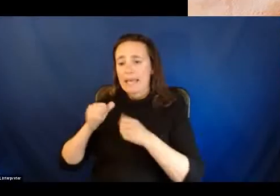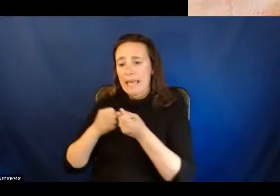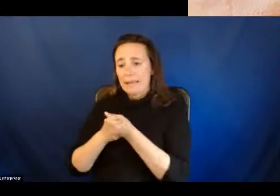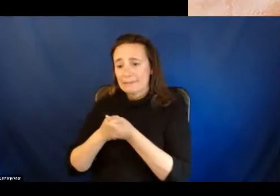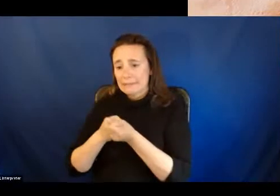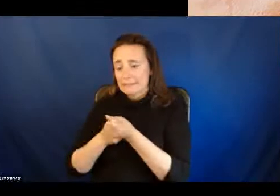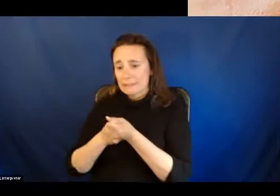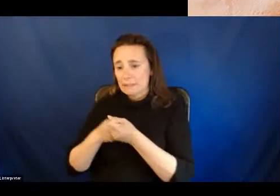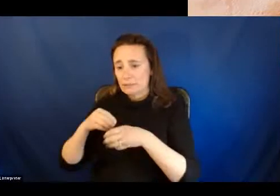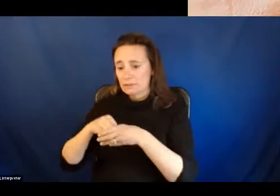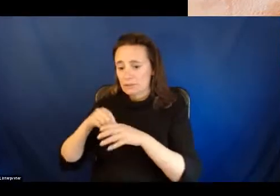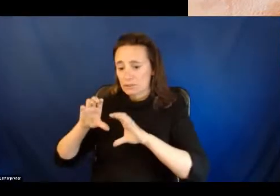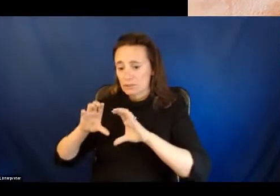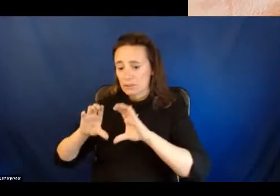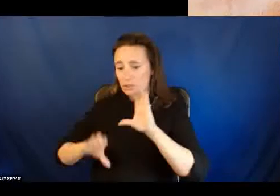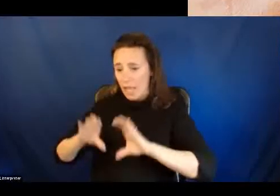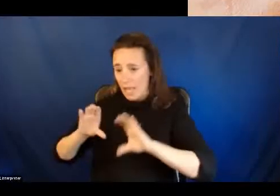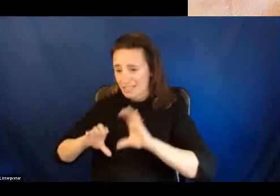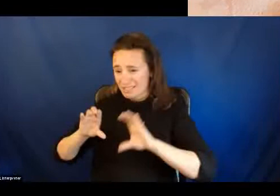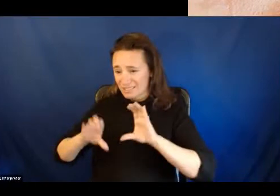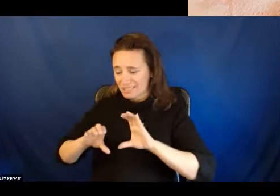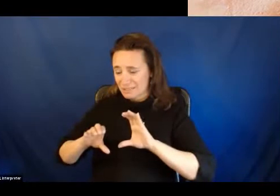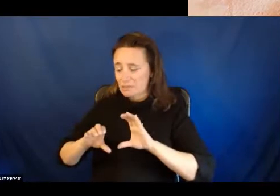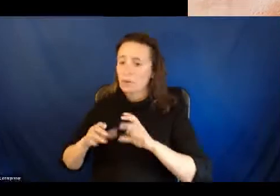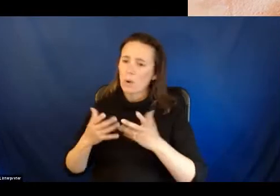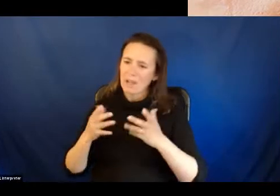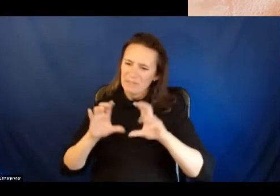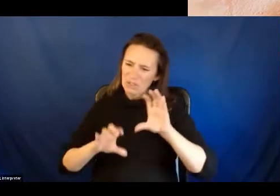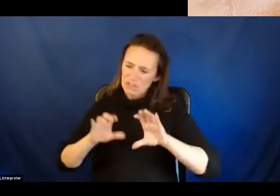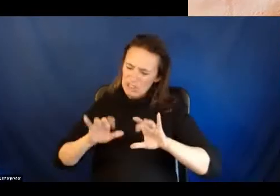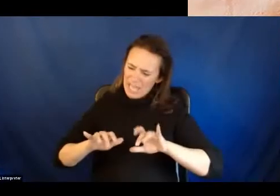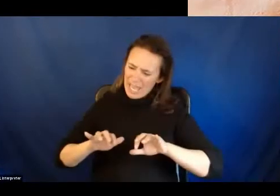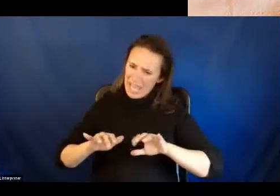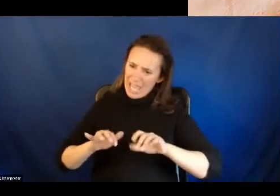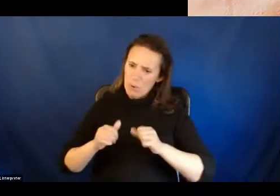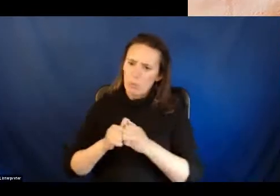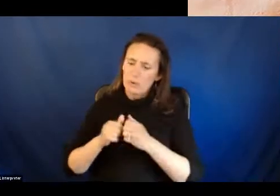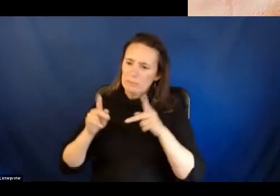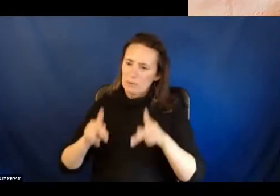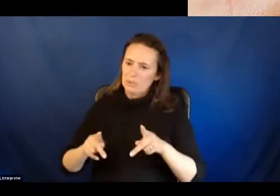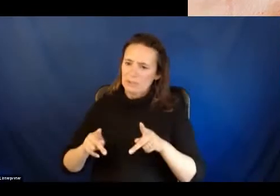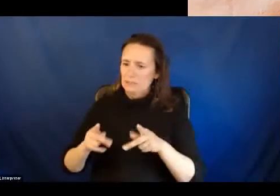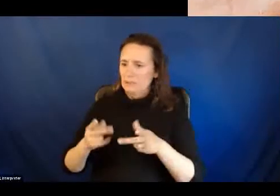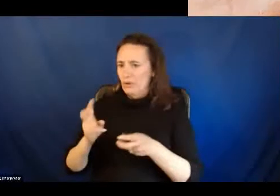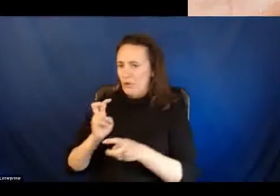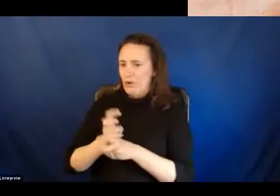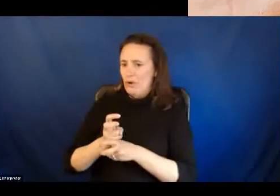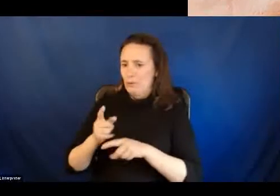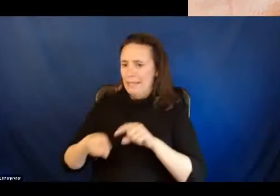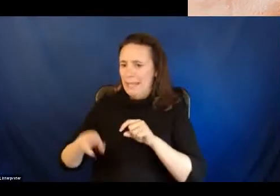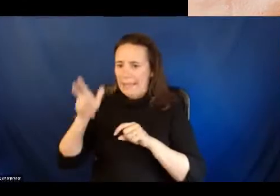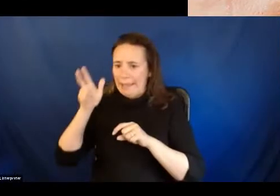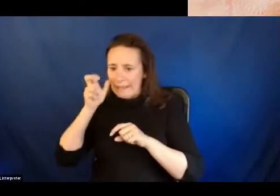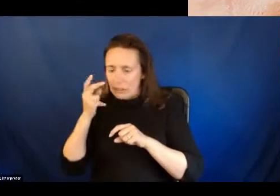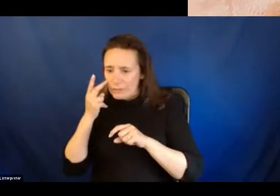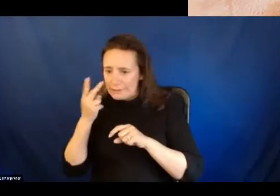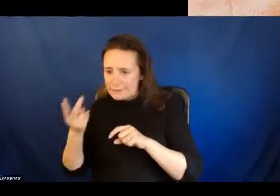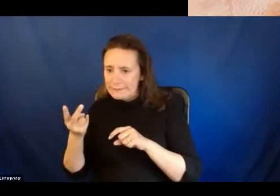Yeah, so some chat can be a little bit harder because again, you can't see that person, you can't gauge their facial expressions. But if you're able to